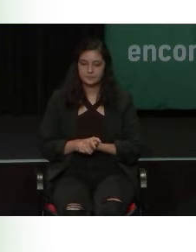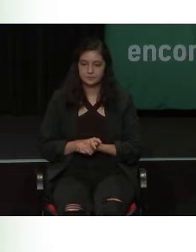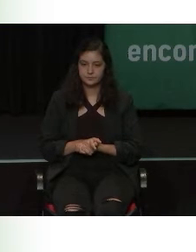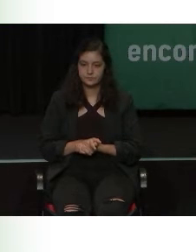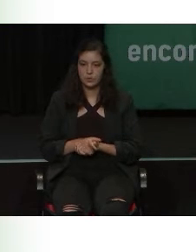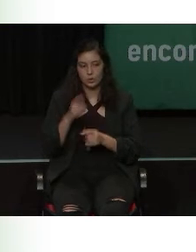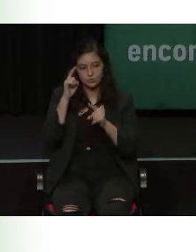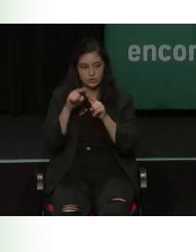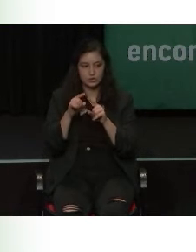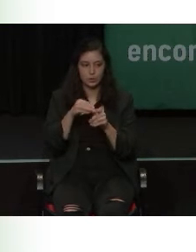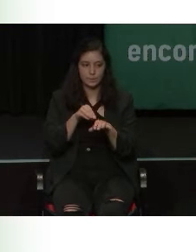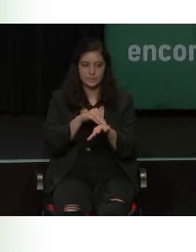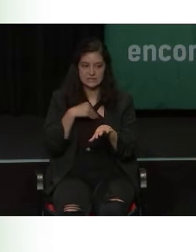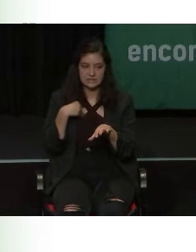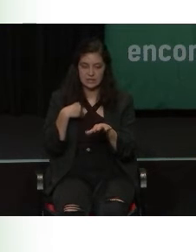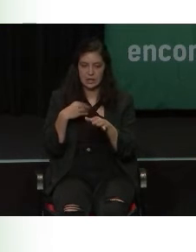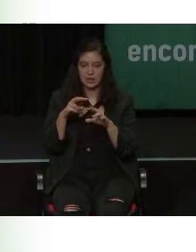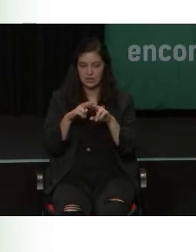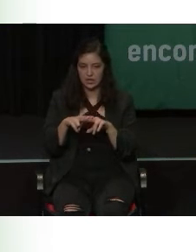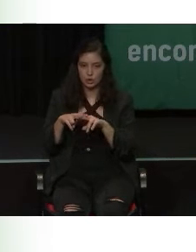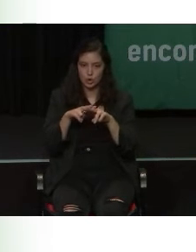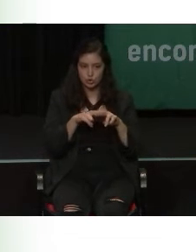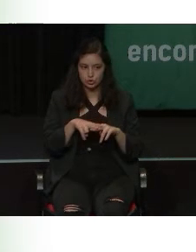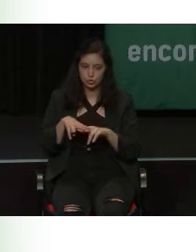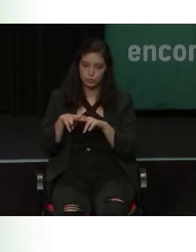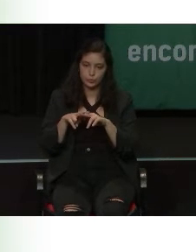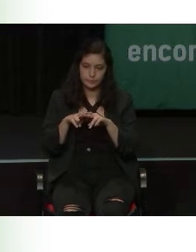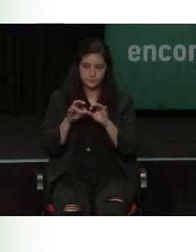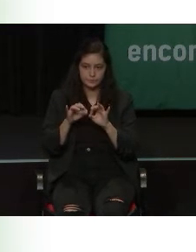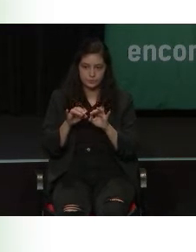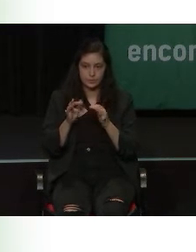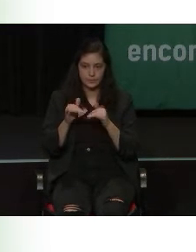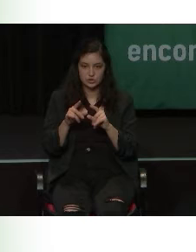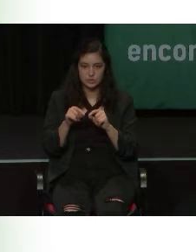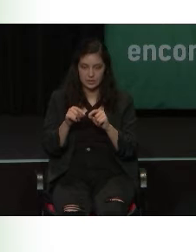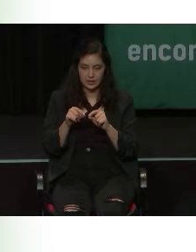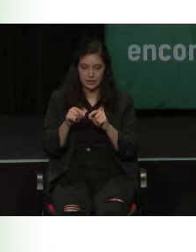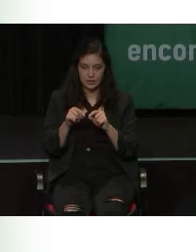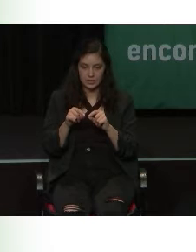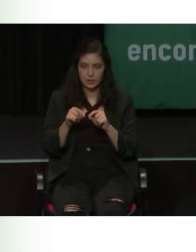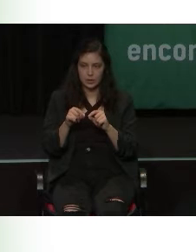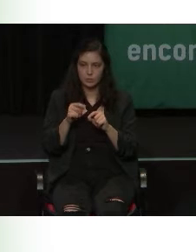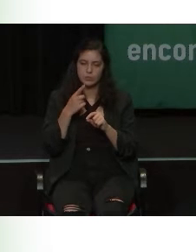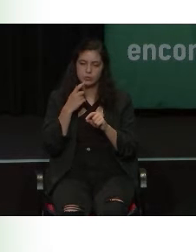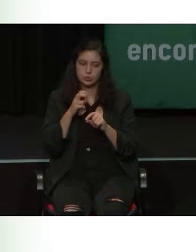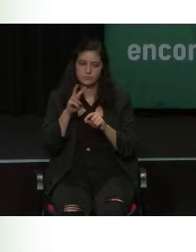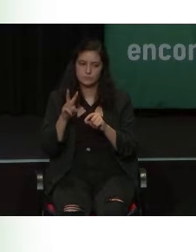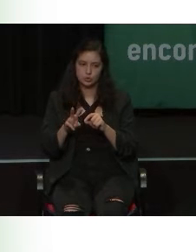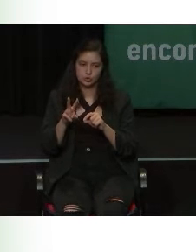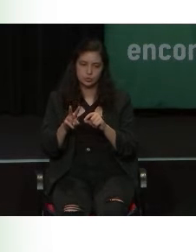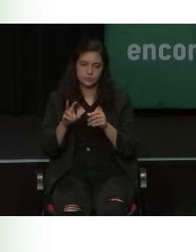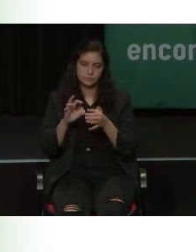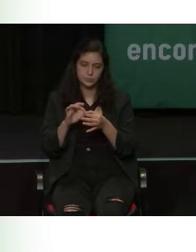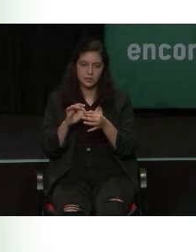citizens, to help a diagnostic type of medicine, but also a second